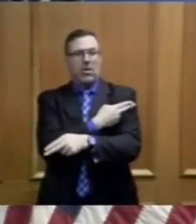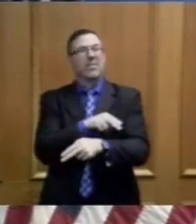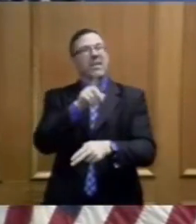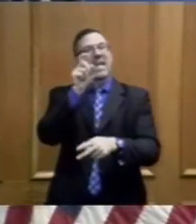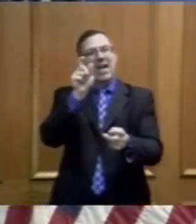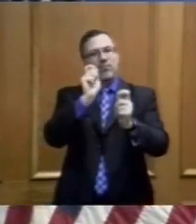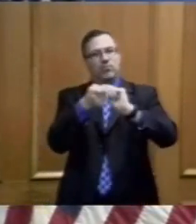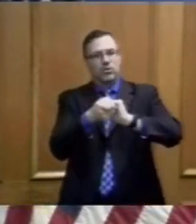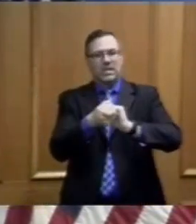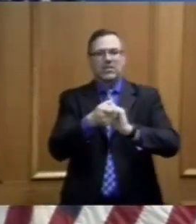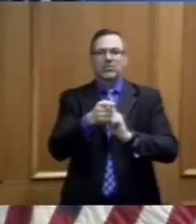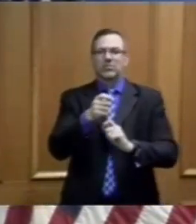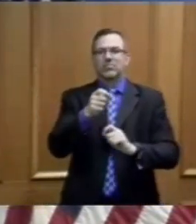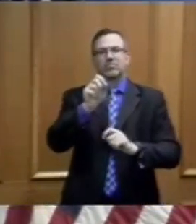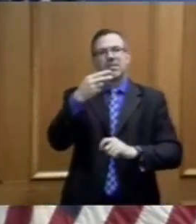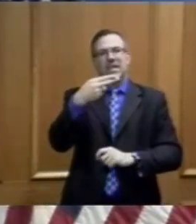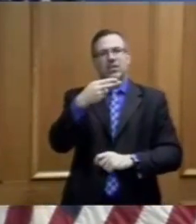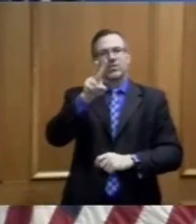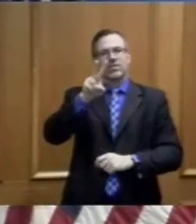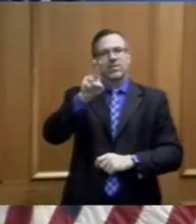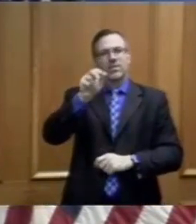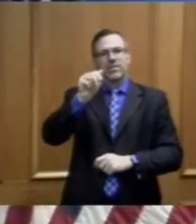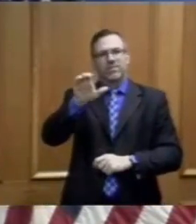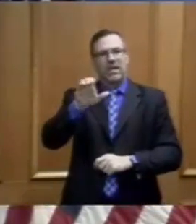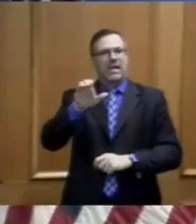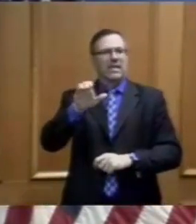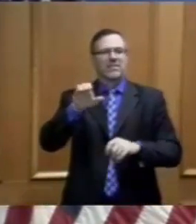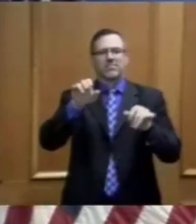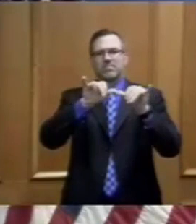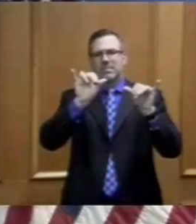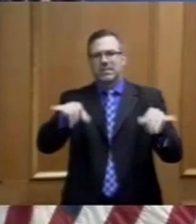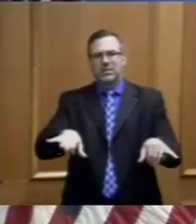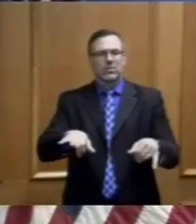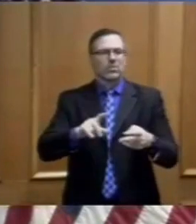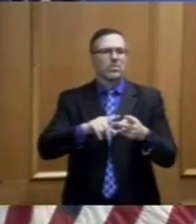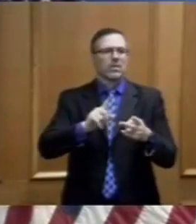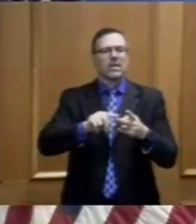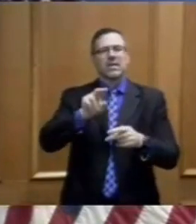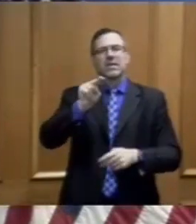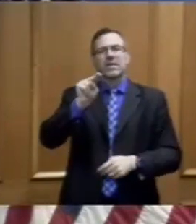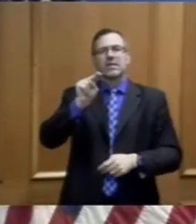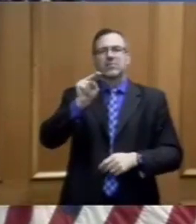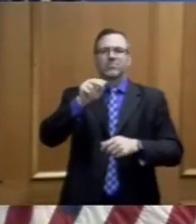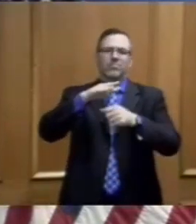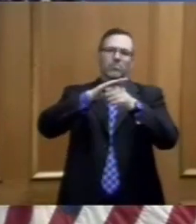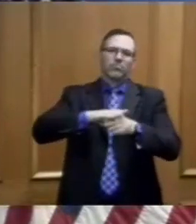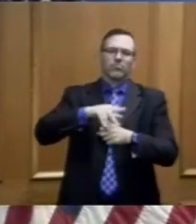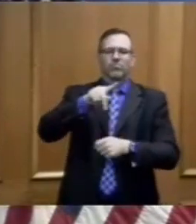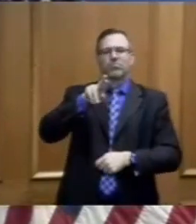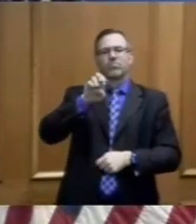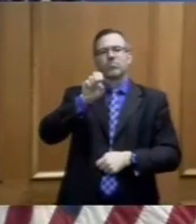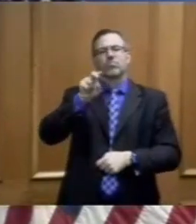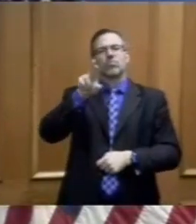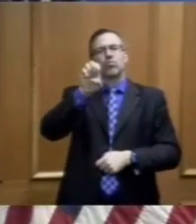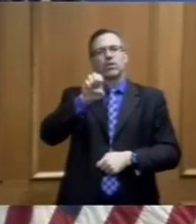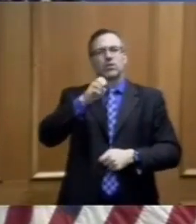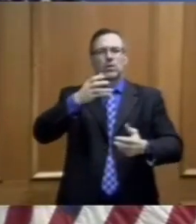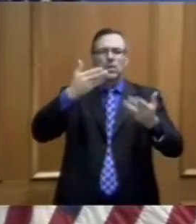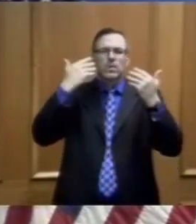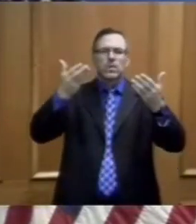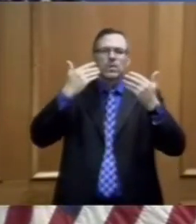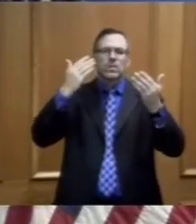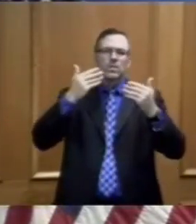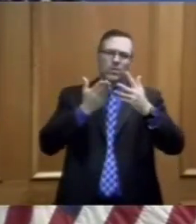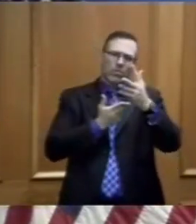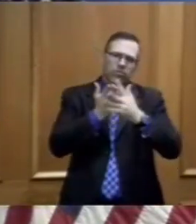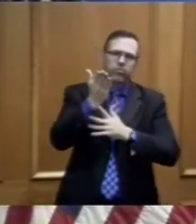negative pressure, suitability, flexibility, all those things kind of come into play. I would like to also talk that there's a number of steps